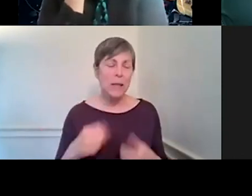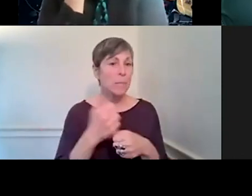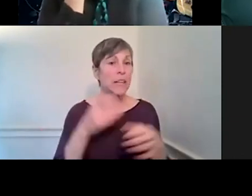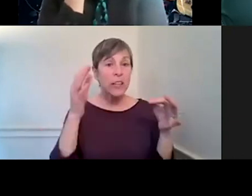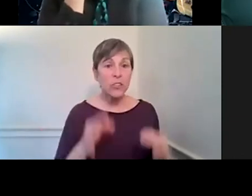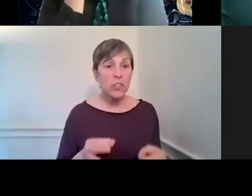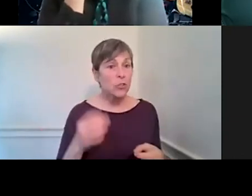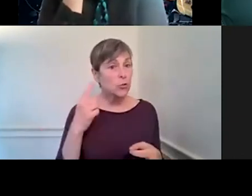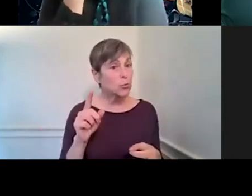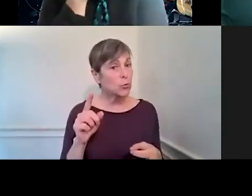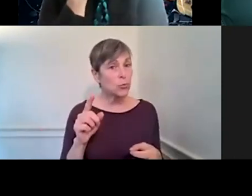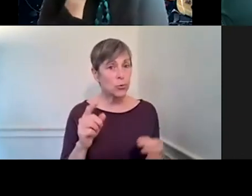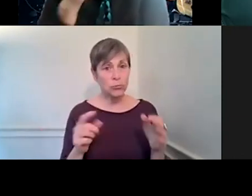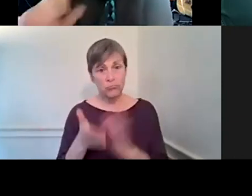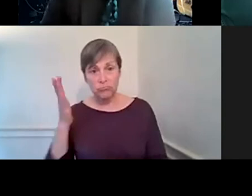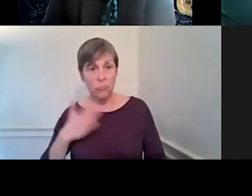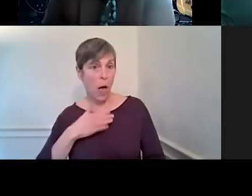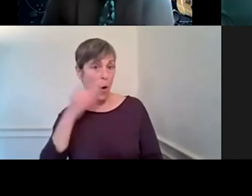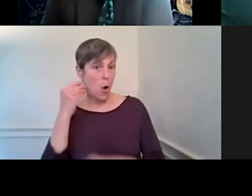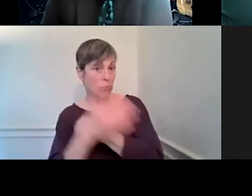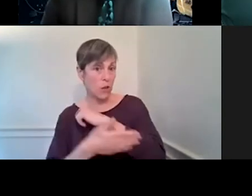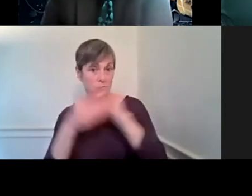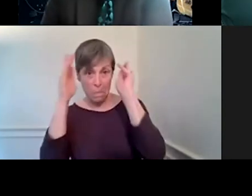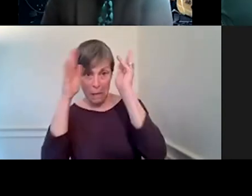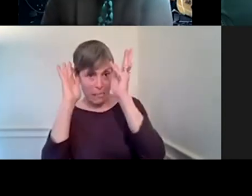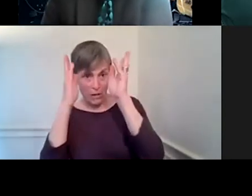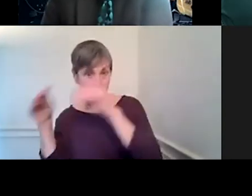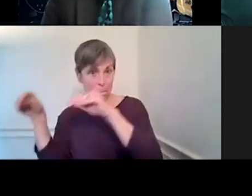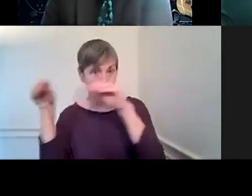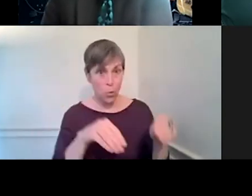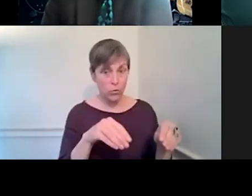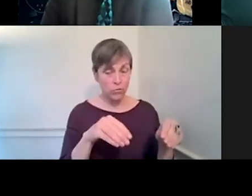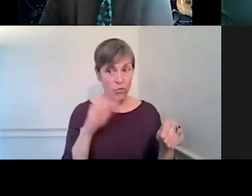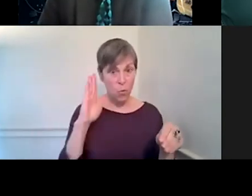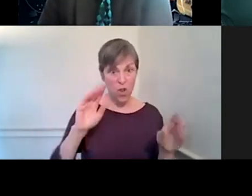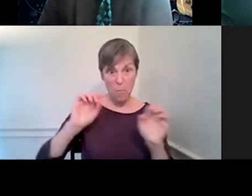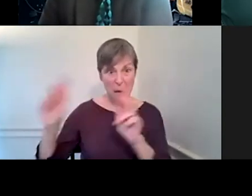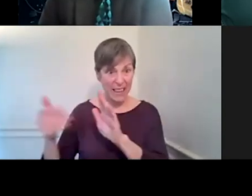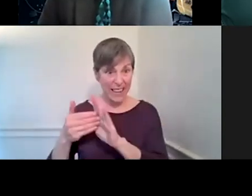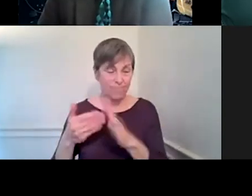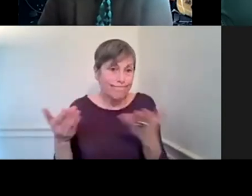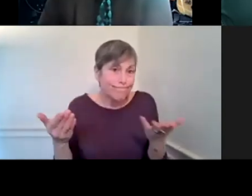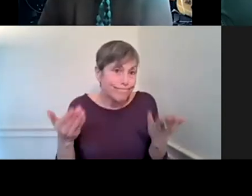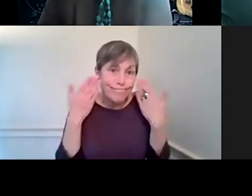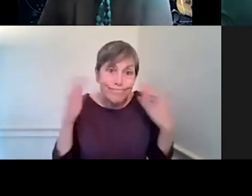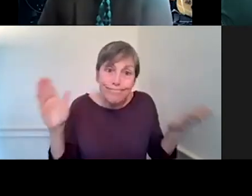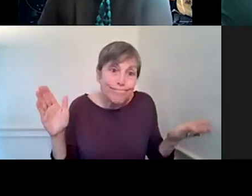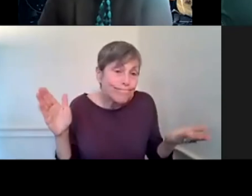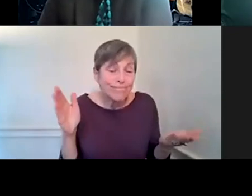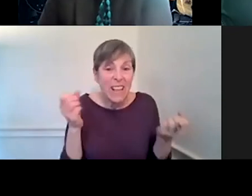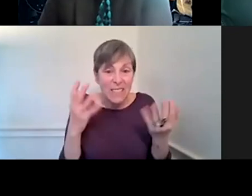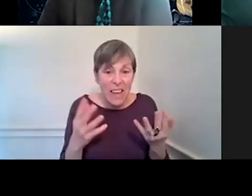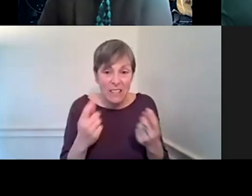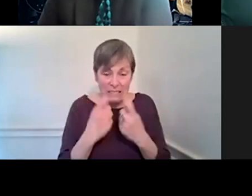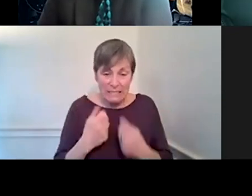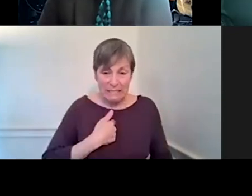leave home country and to come here and not sure you're going to go back, that kind of thing. Obviously, there's a lot of question about, is this the right